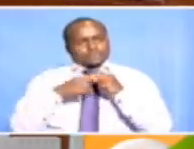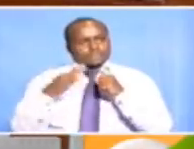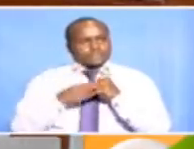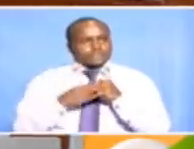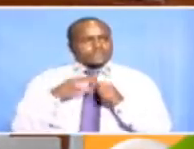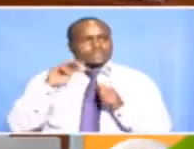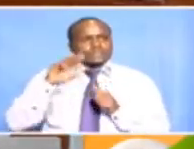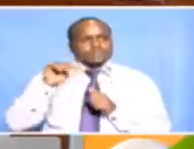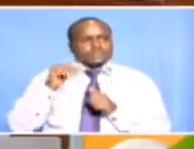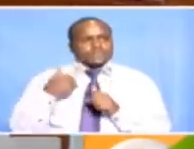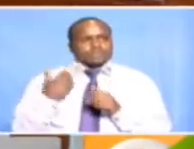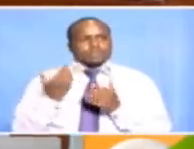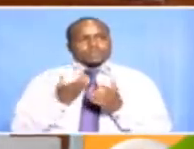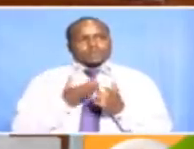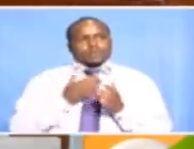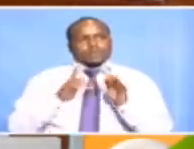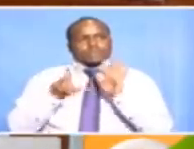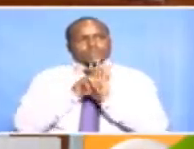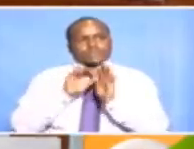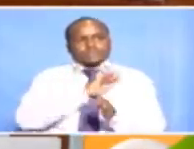Article 178, MCAs have their own legislative powers,